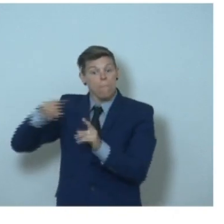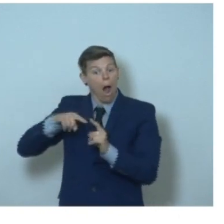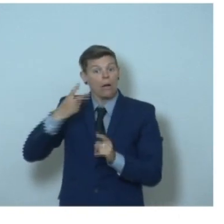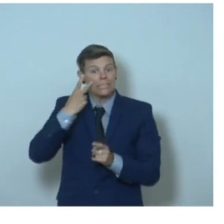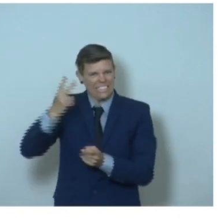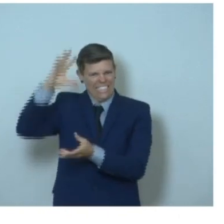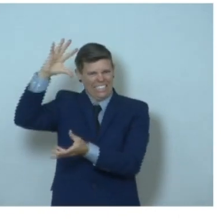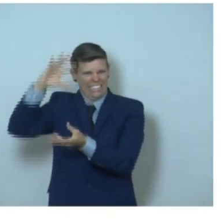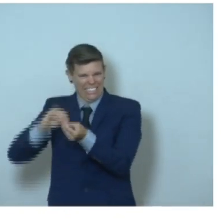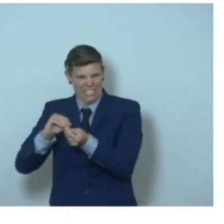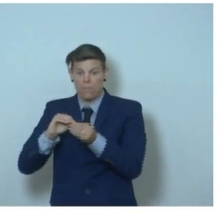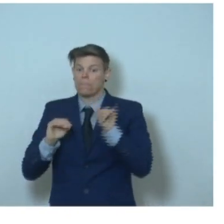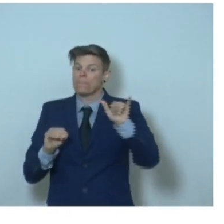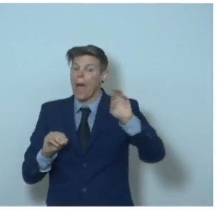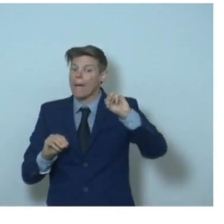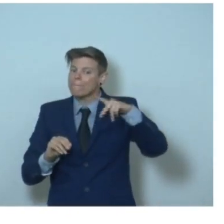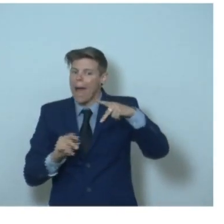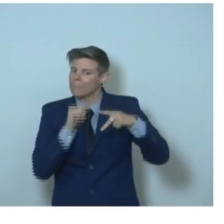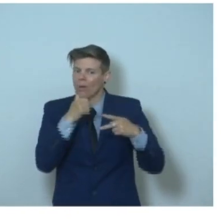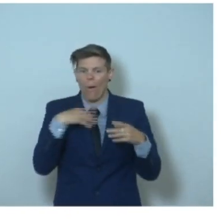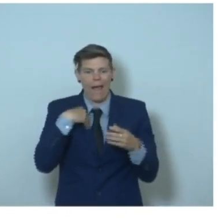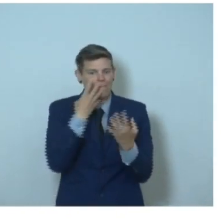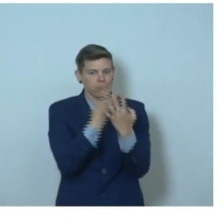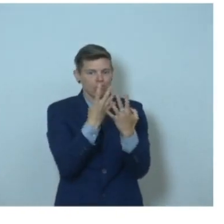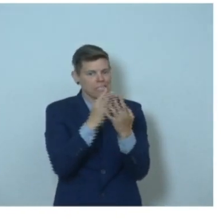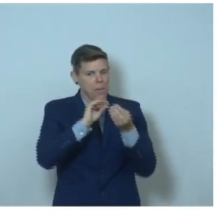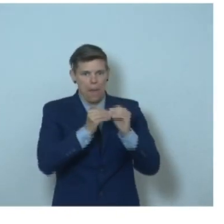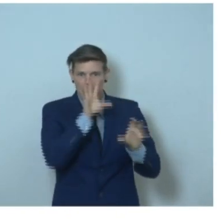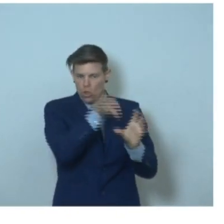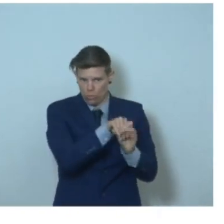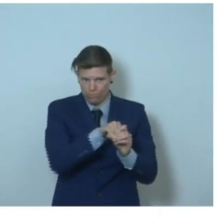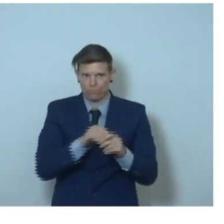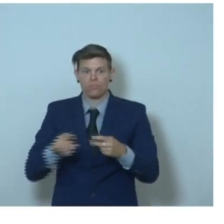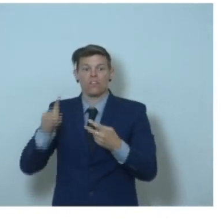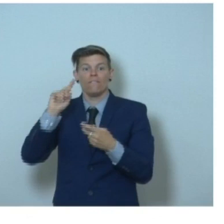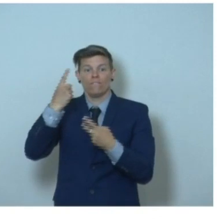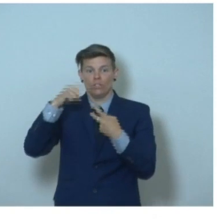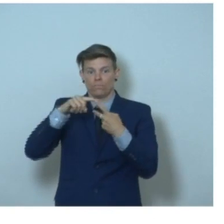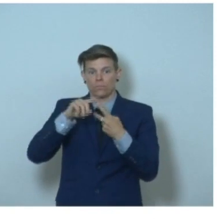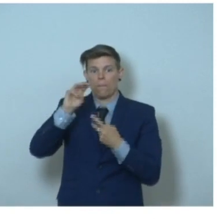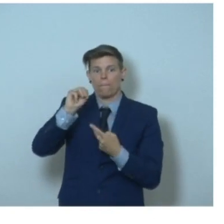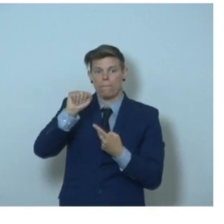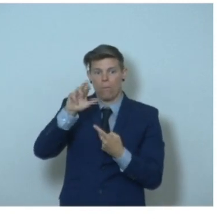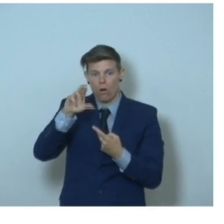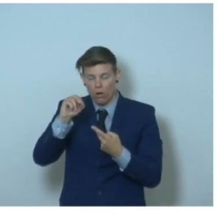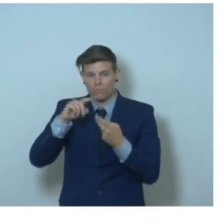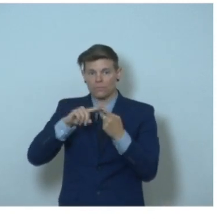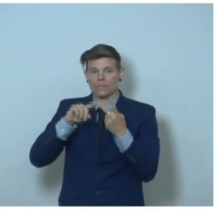little bit. The second is Mora and DeBaca still don't have cases as far as we know.